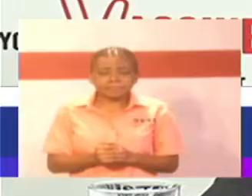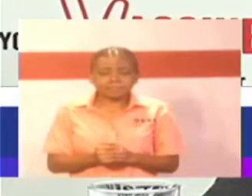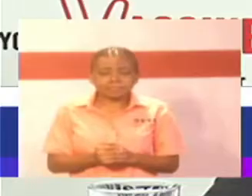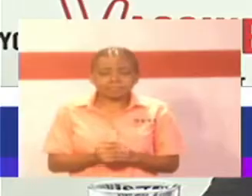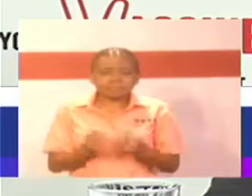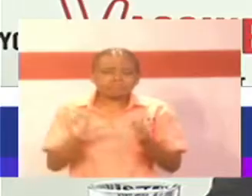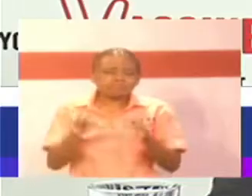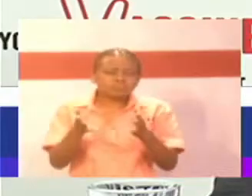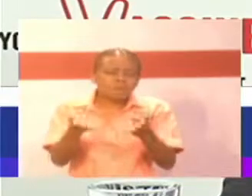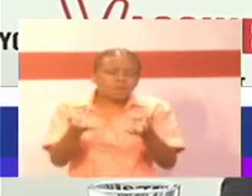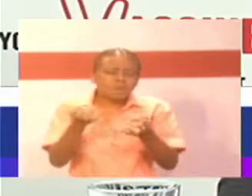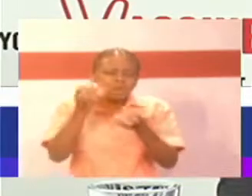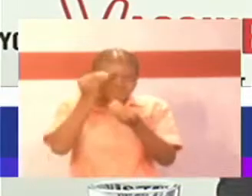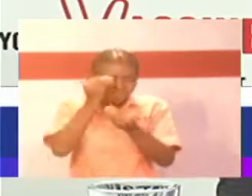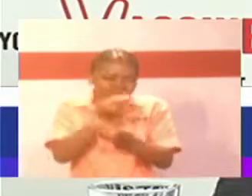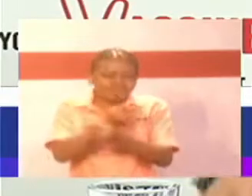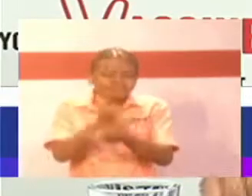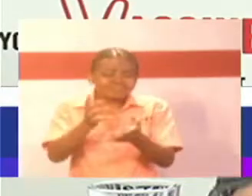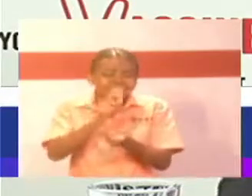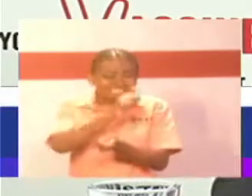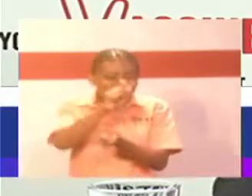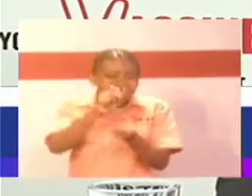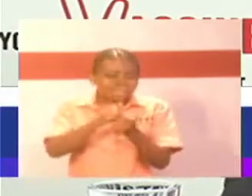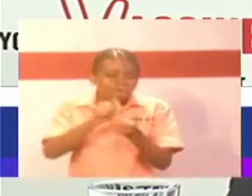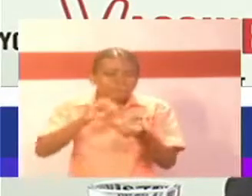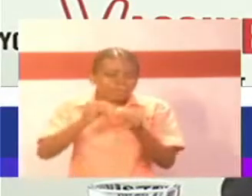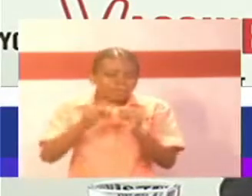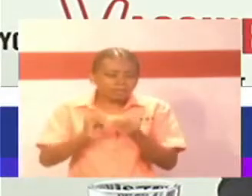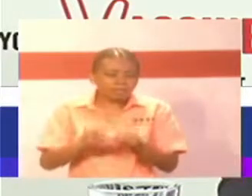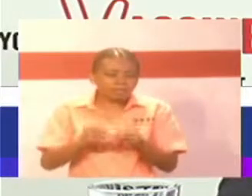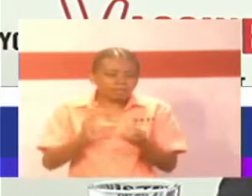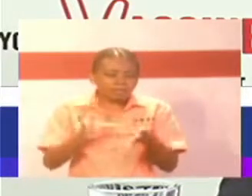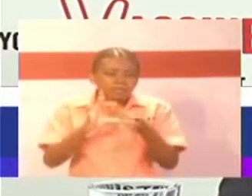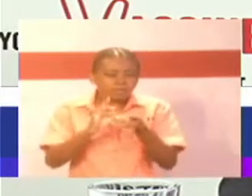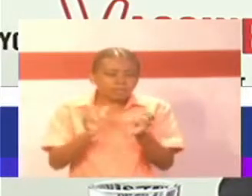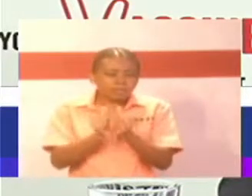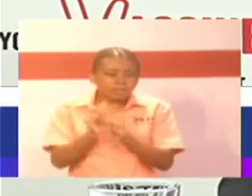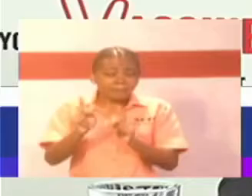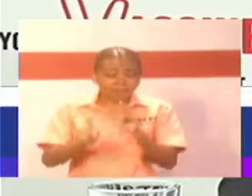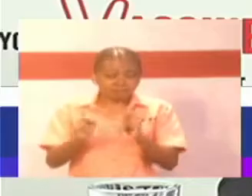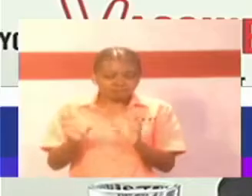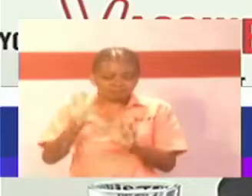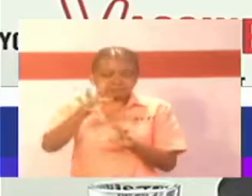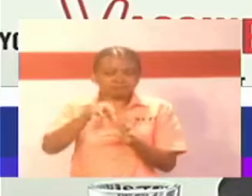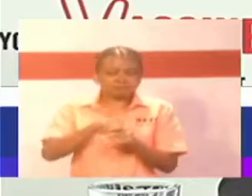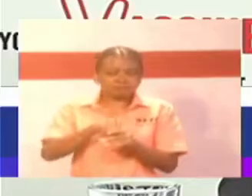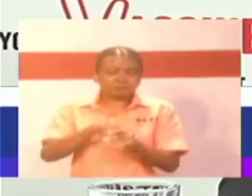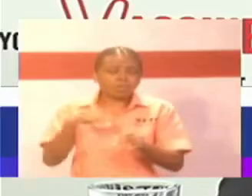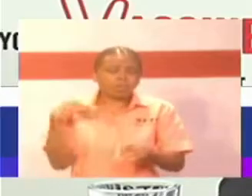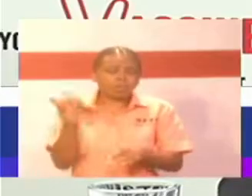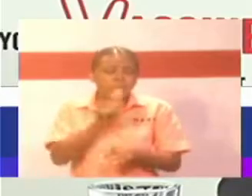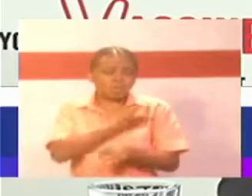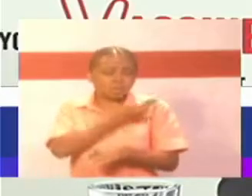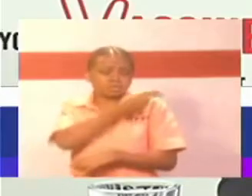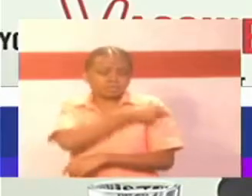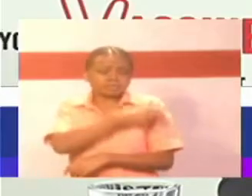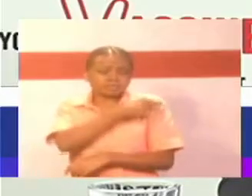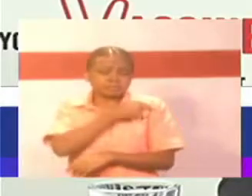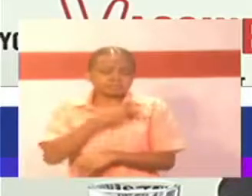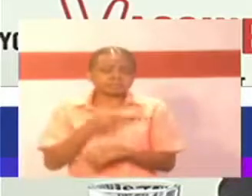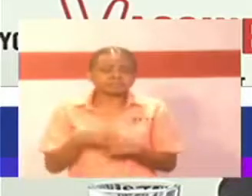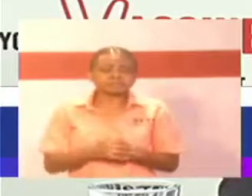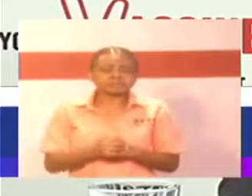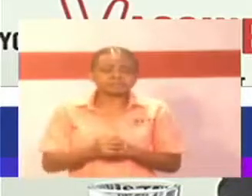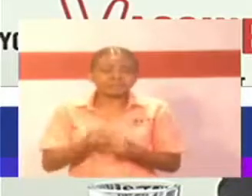provide you with actual numbers regarding the number of patients in our hospitals and in the intensive